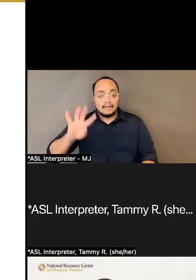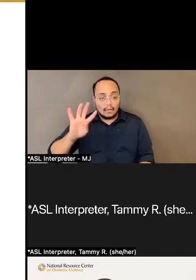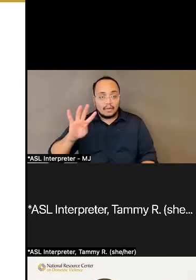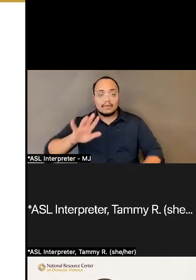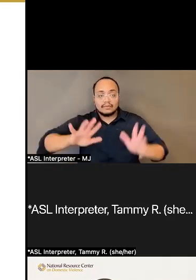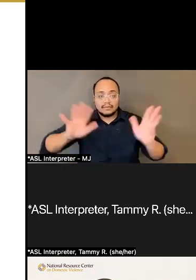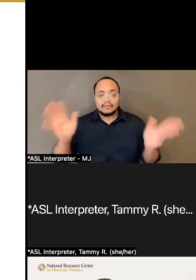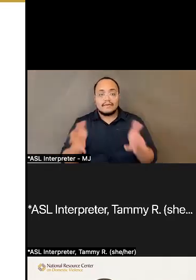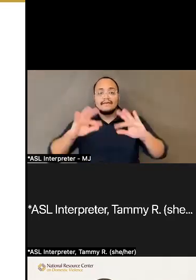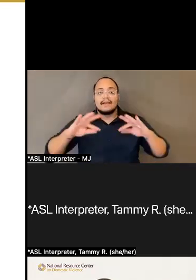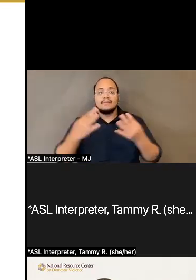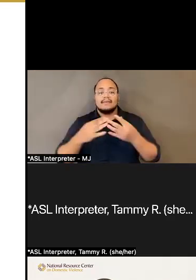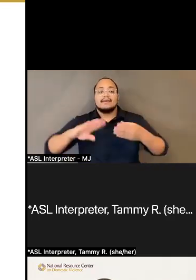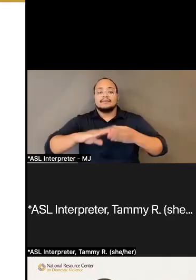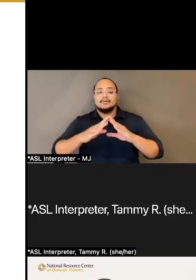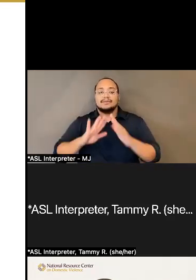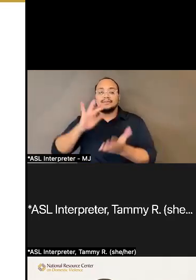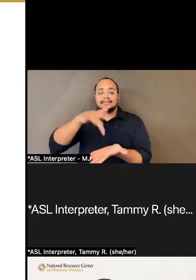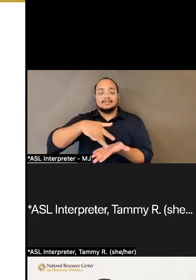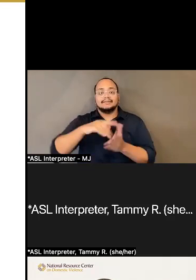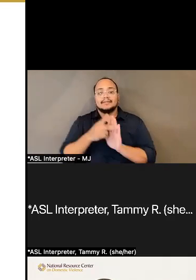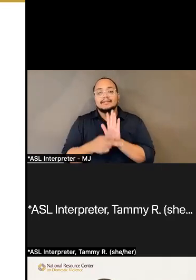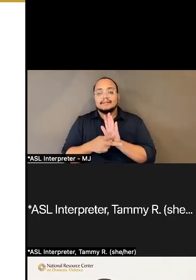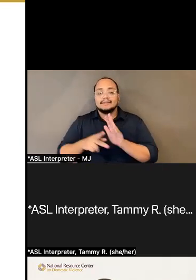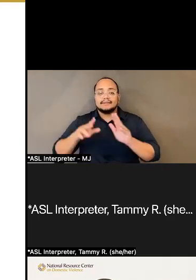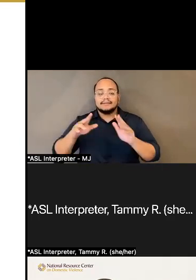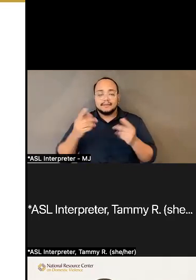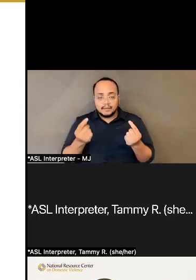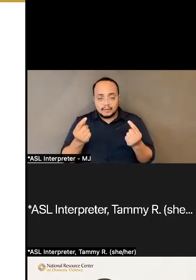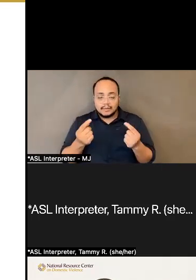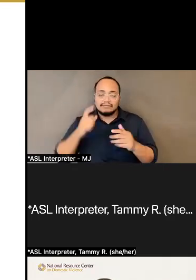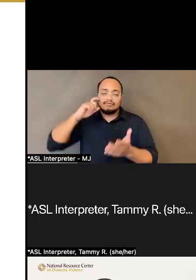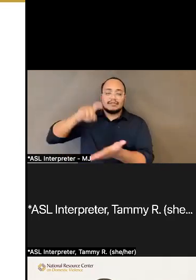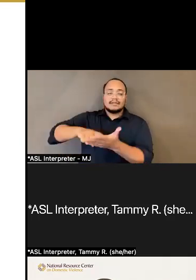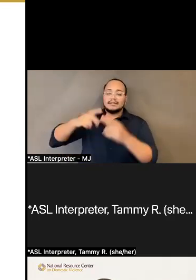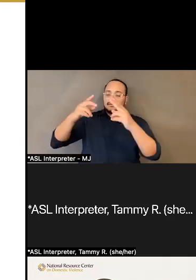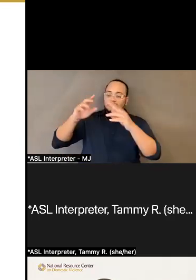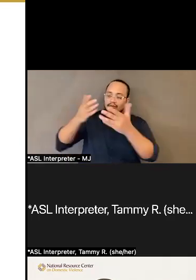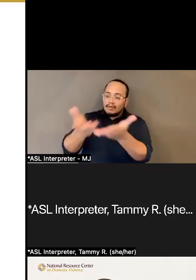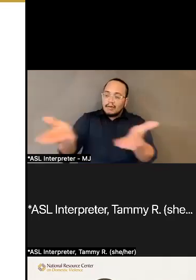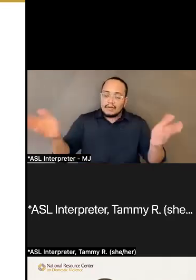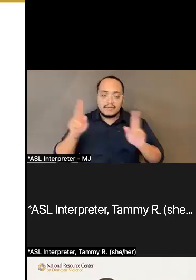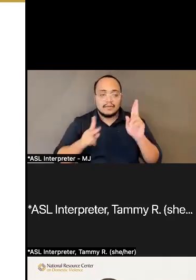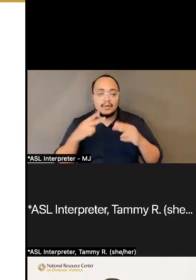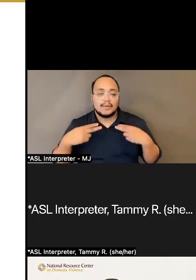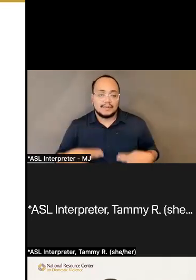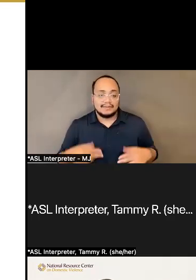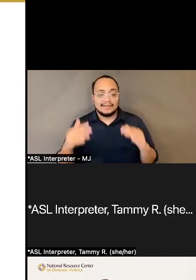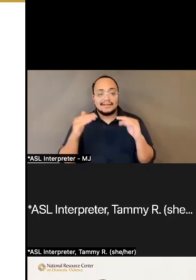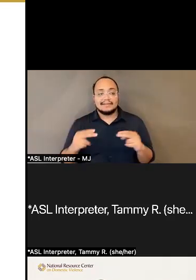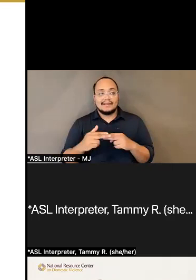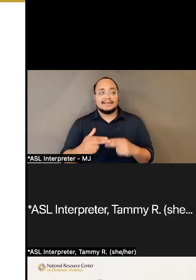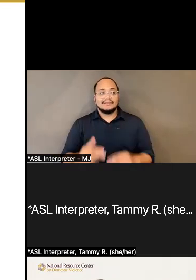and community-centered policies that sees the humanity in all. Next slide, please.